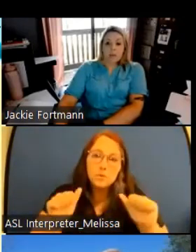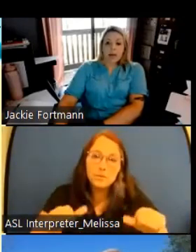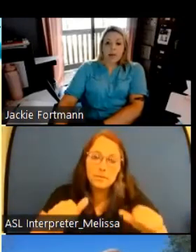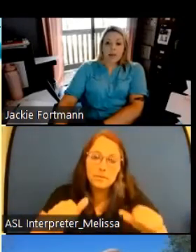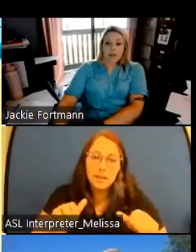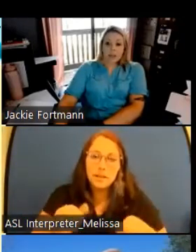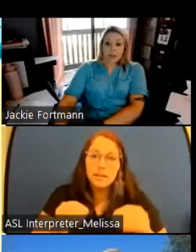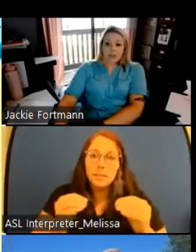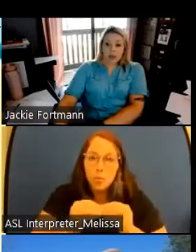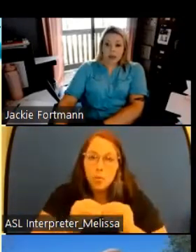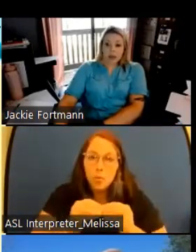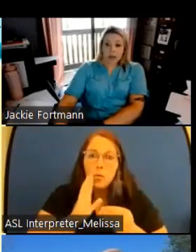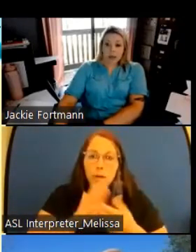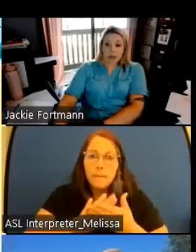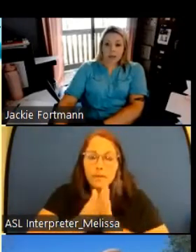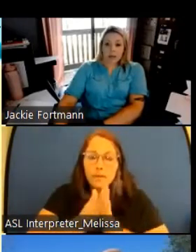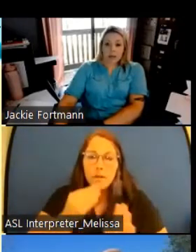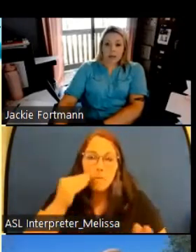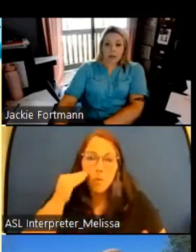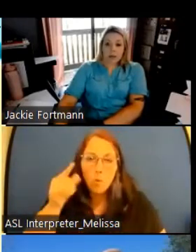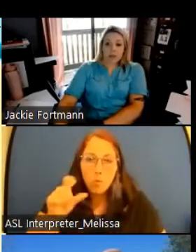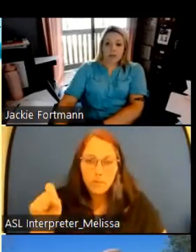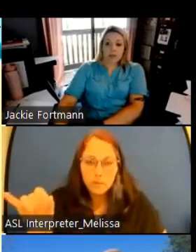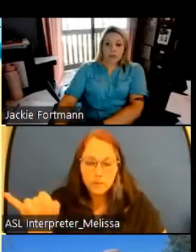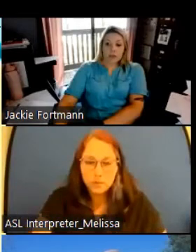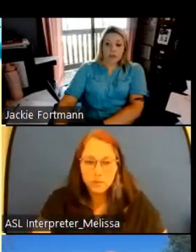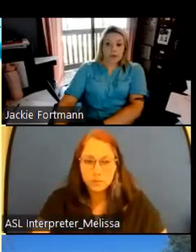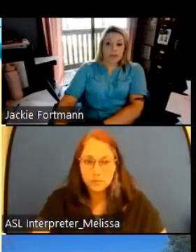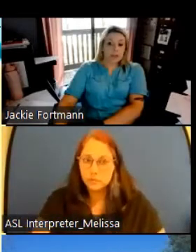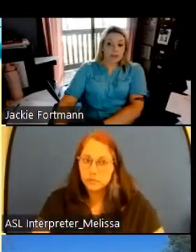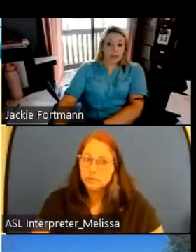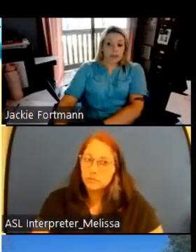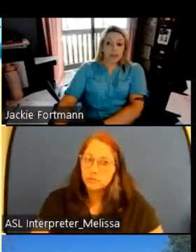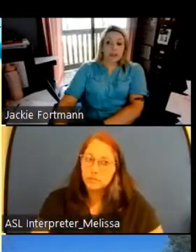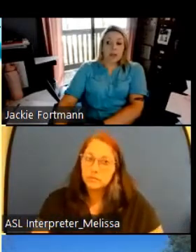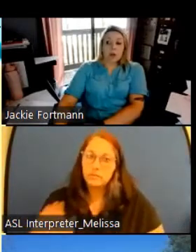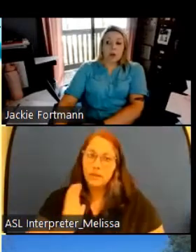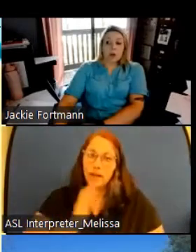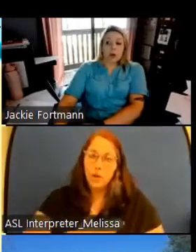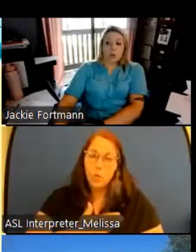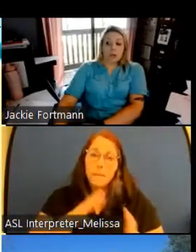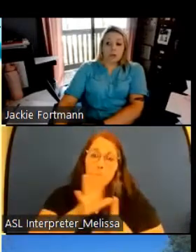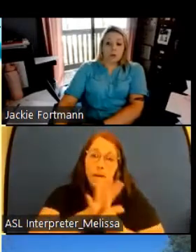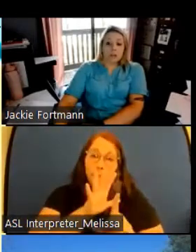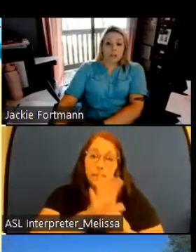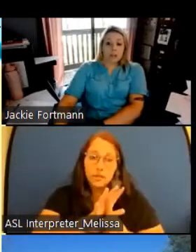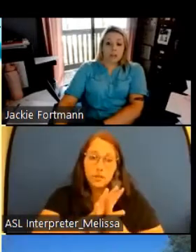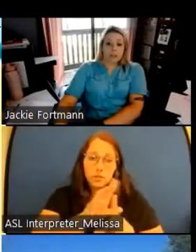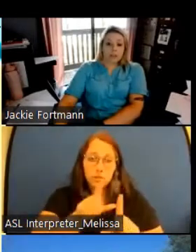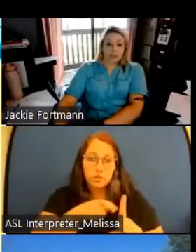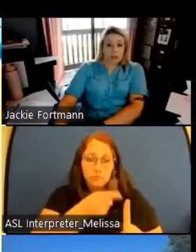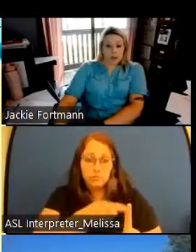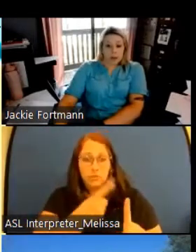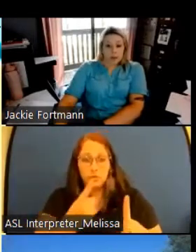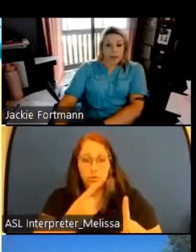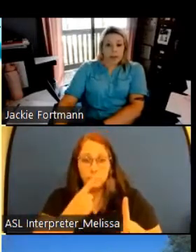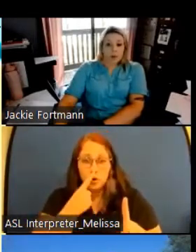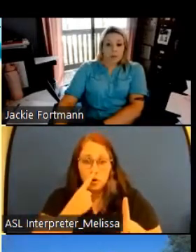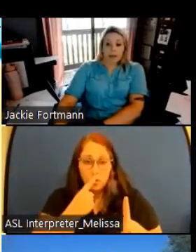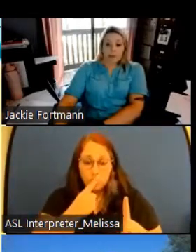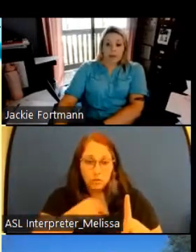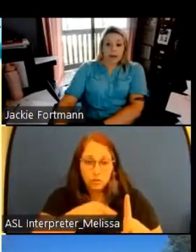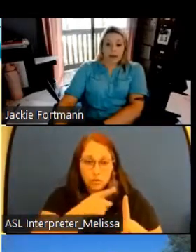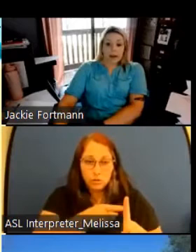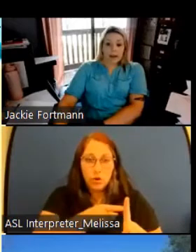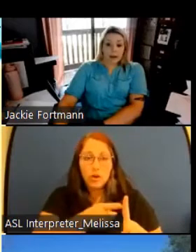Our population target are individuals with disabilities who are homeless or unsheltered. We help